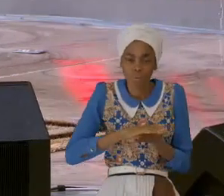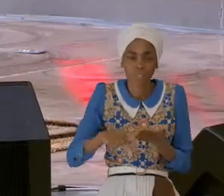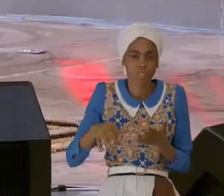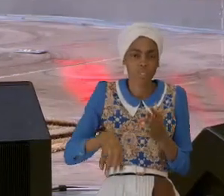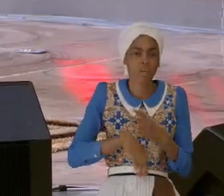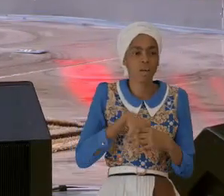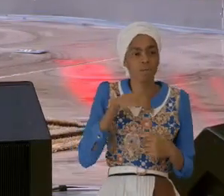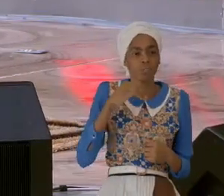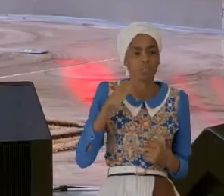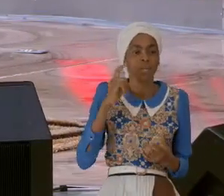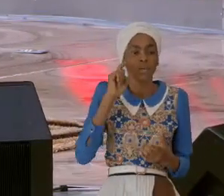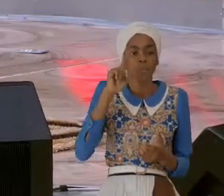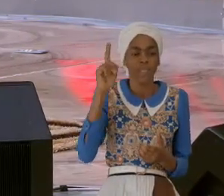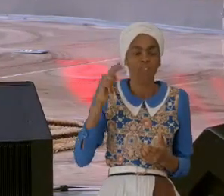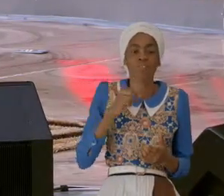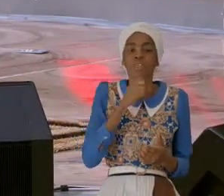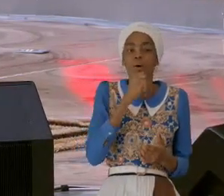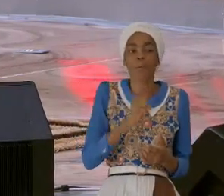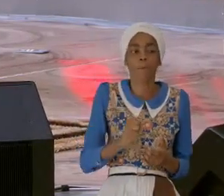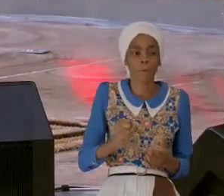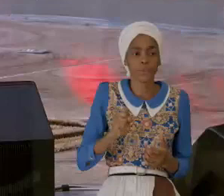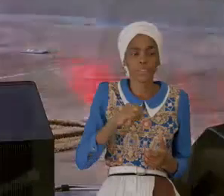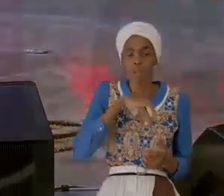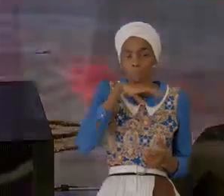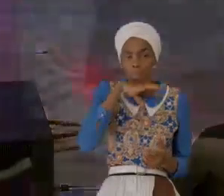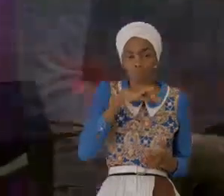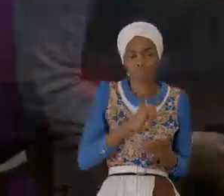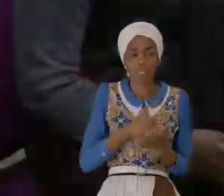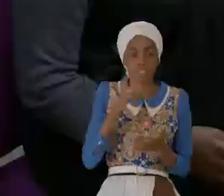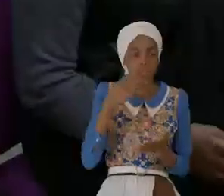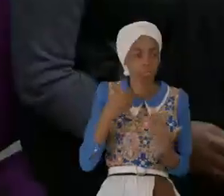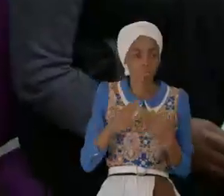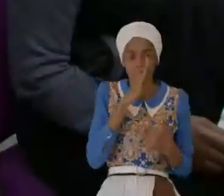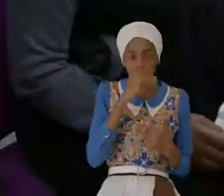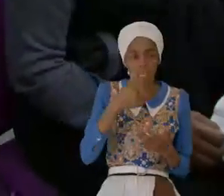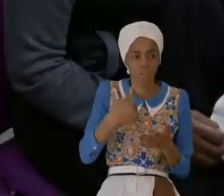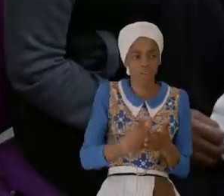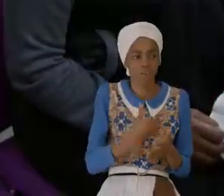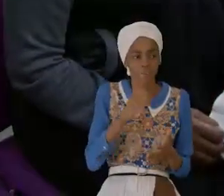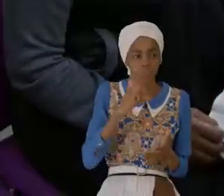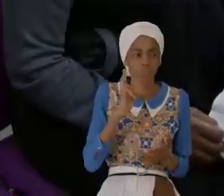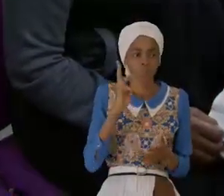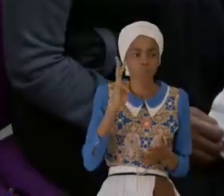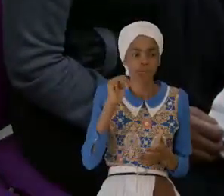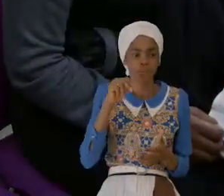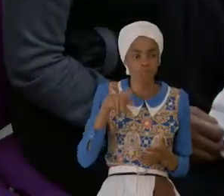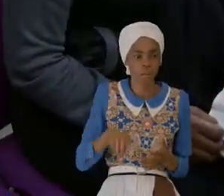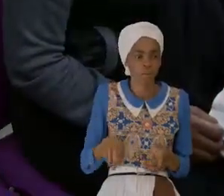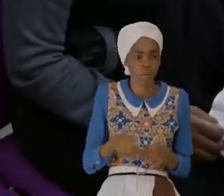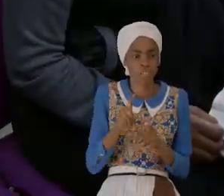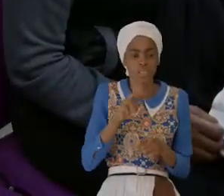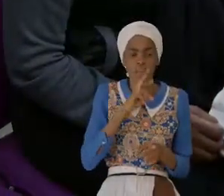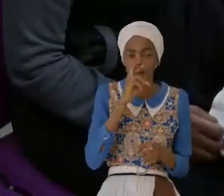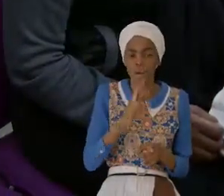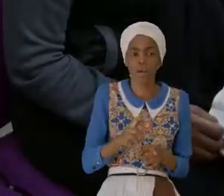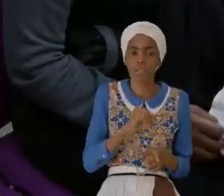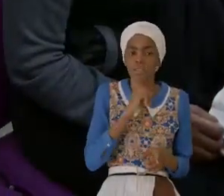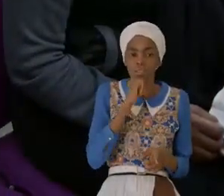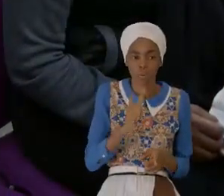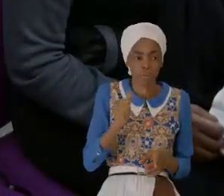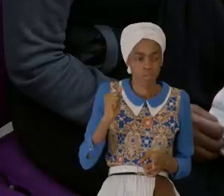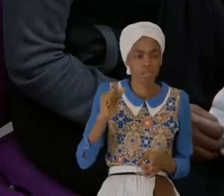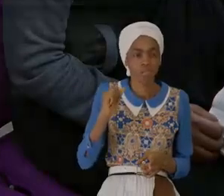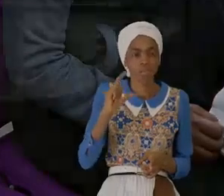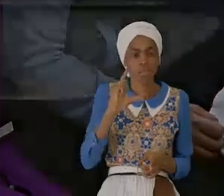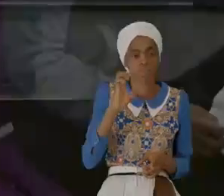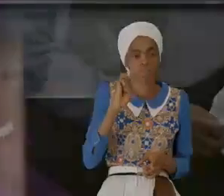old leaven, that ye may be a new lump, as ye are unleavened. For even Christ,